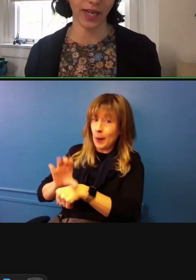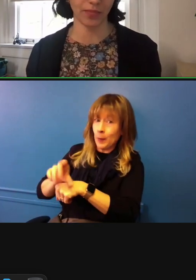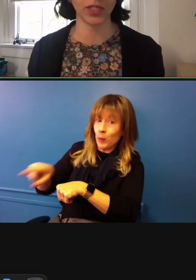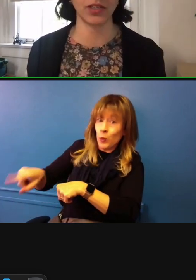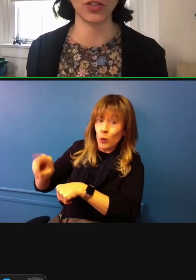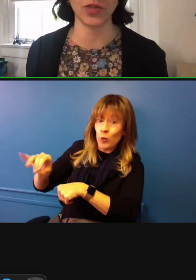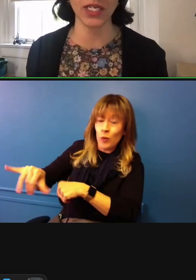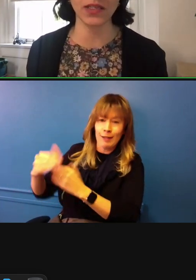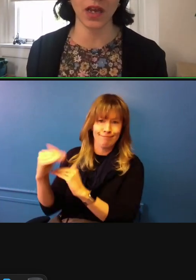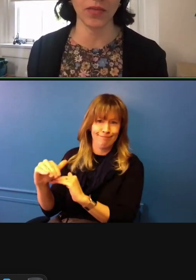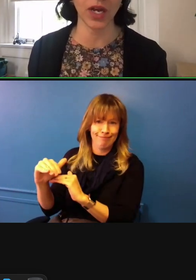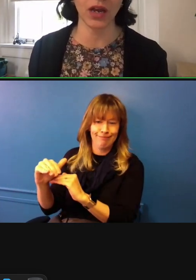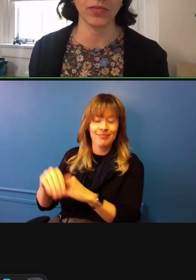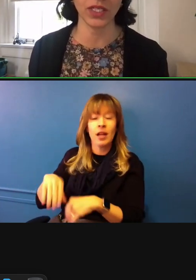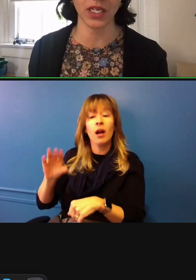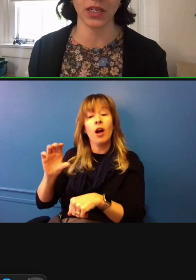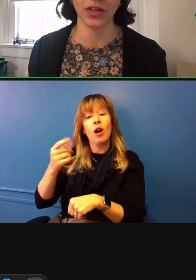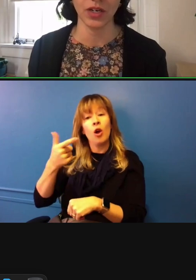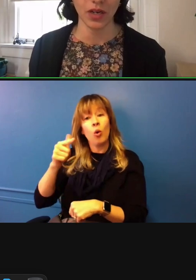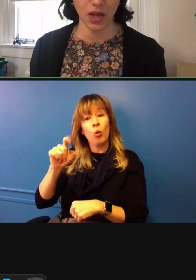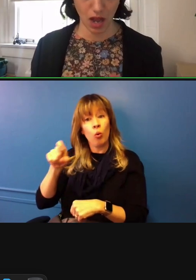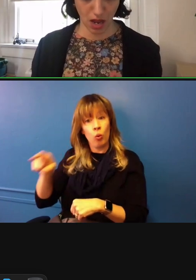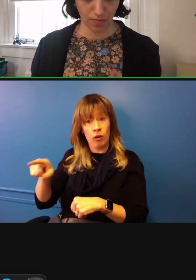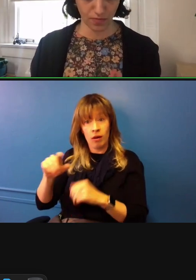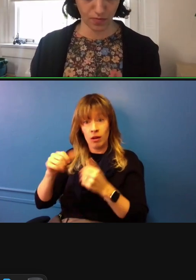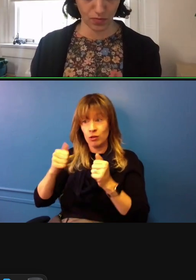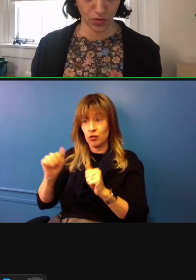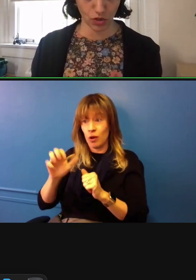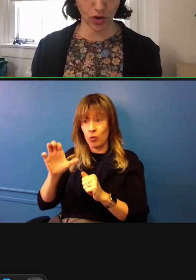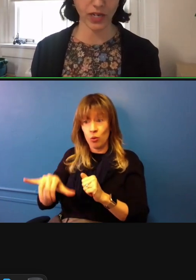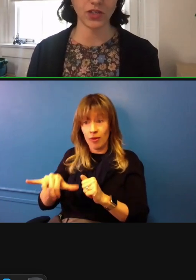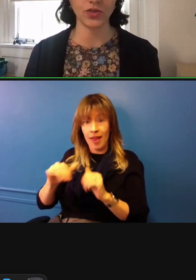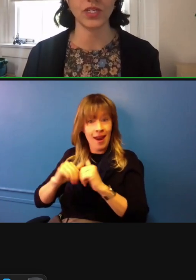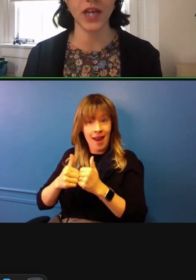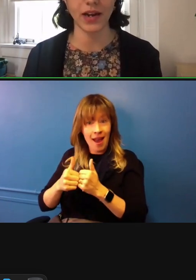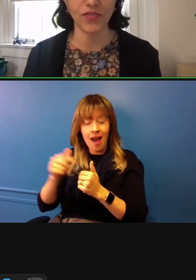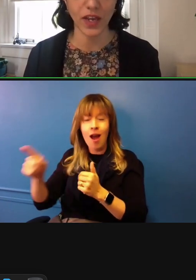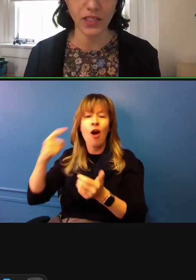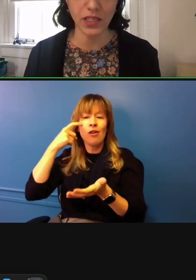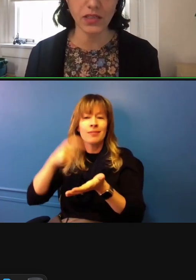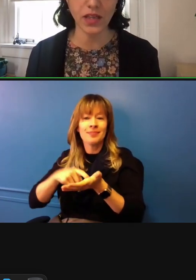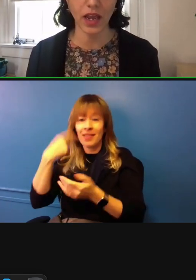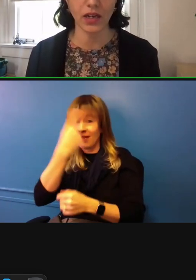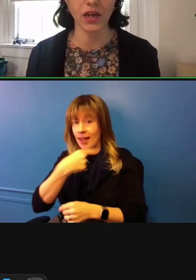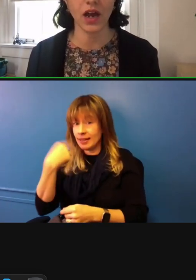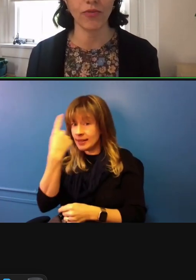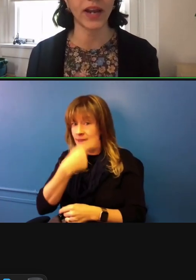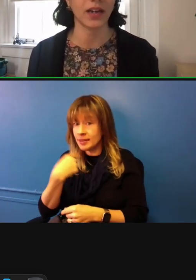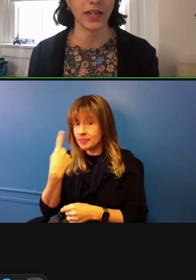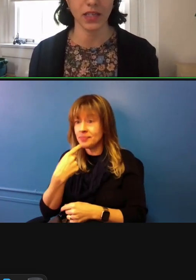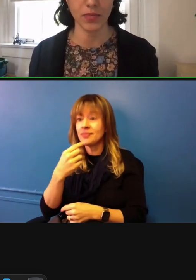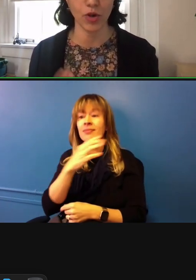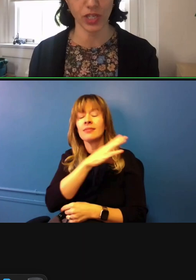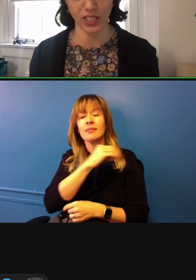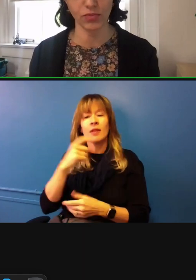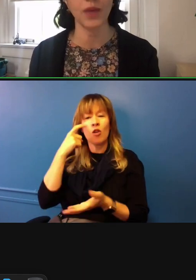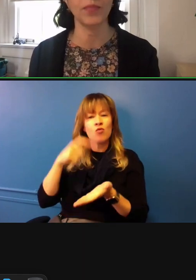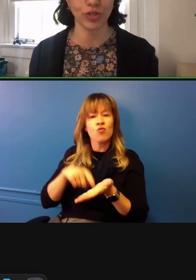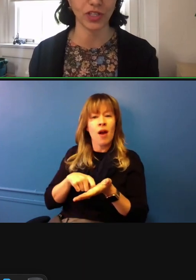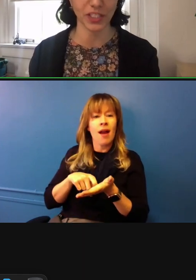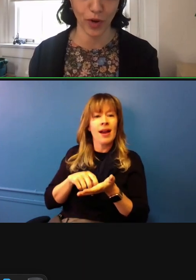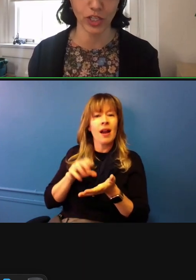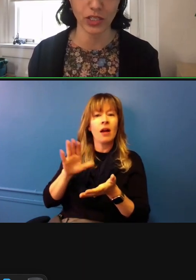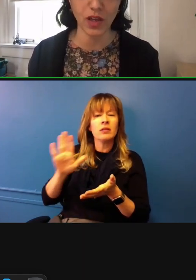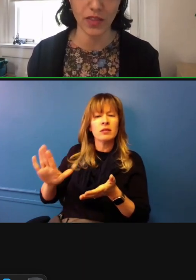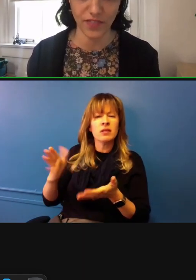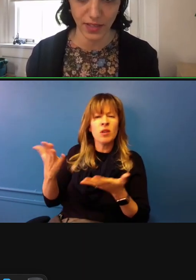Google's attempt to do this comes in trying to detect faces and recognize the